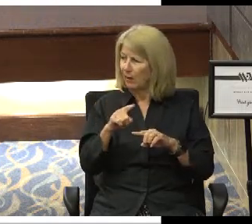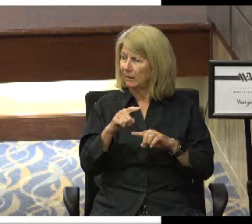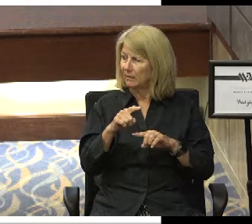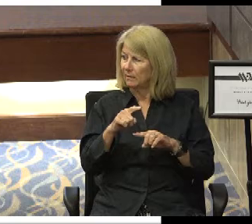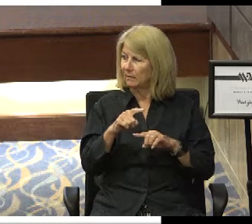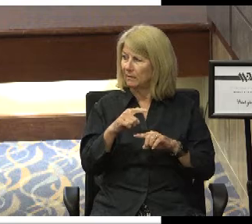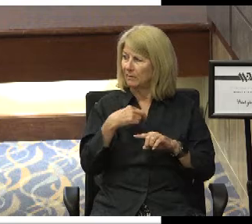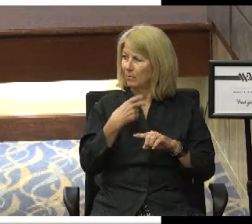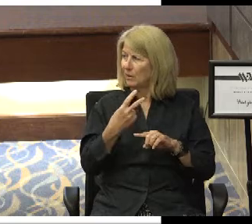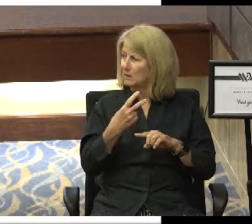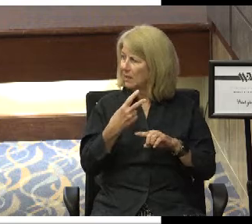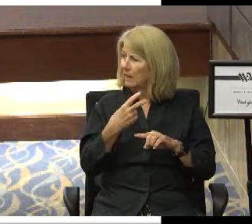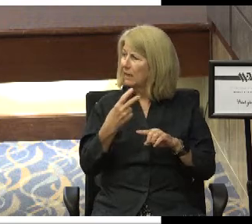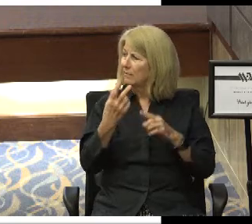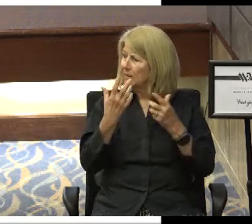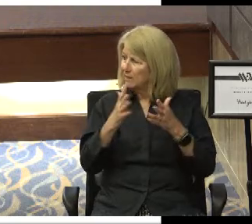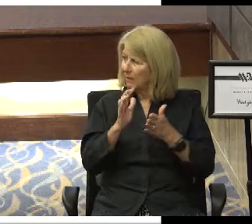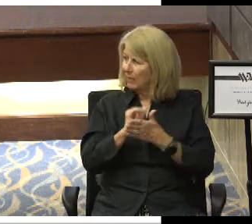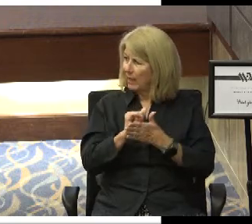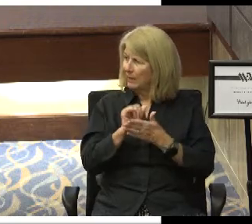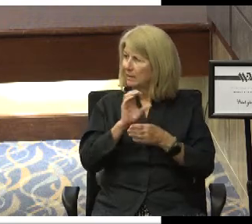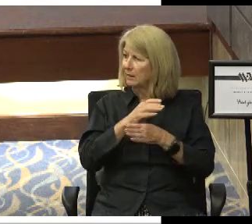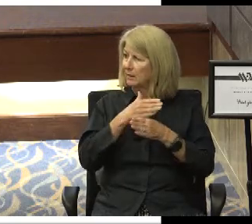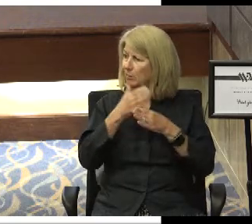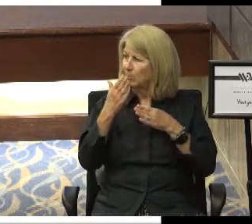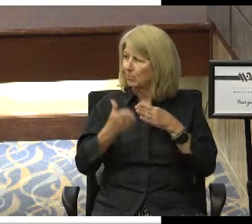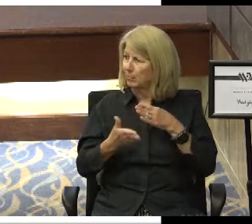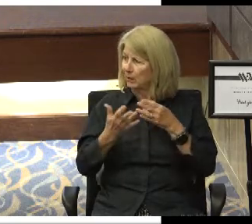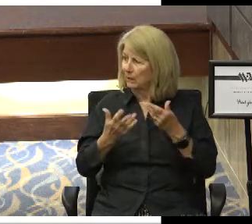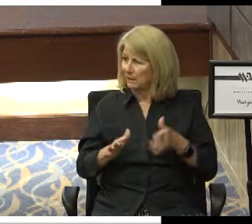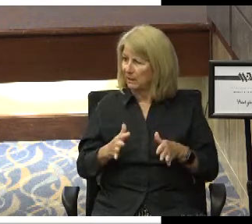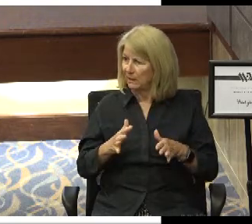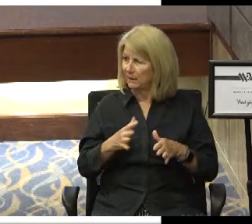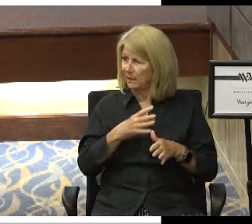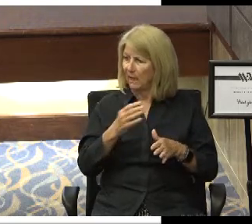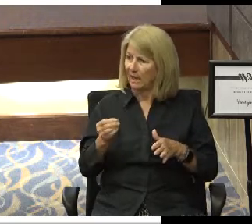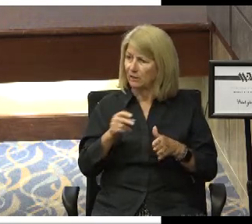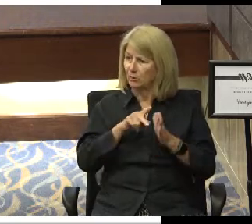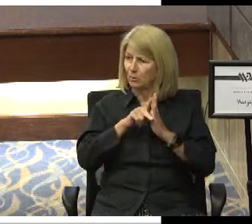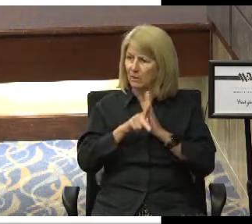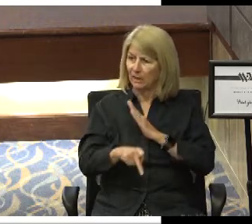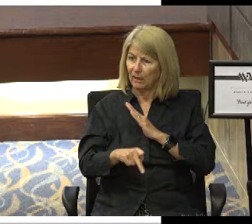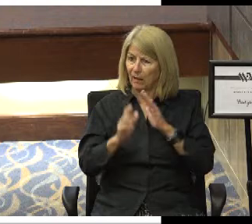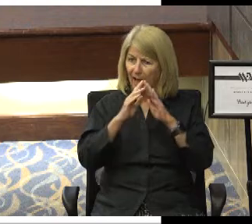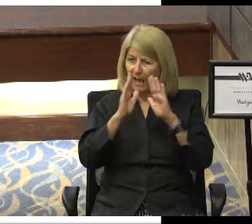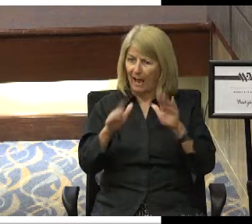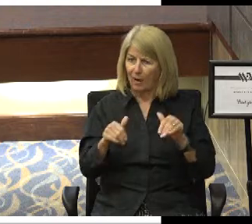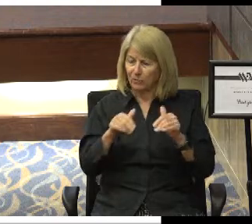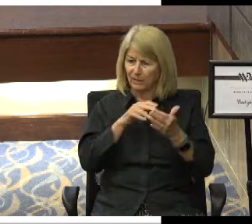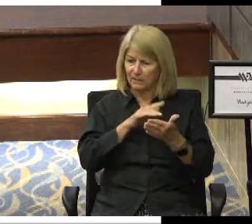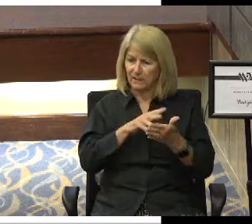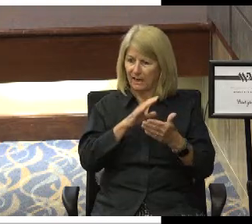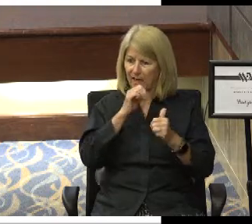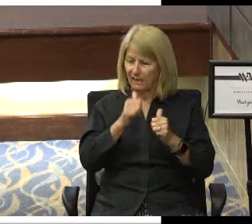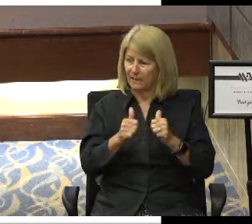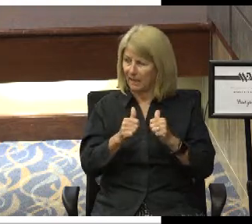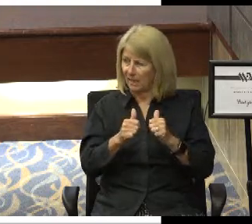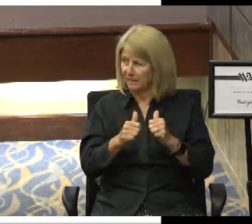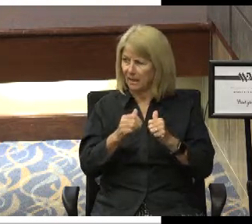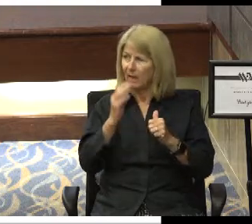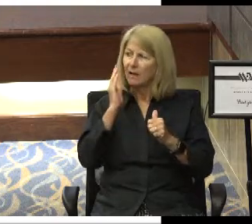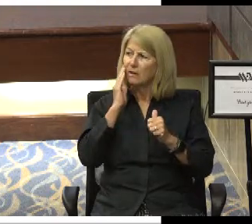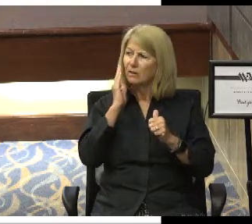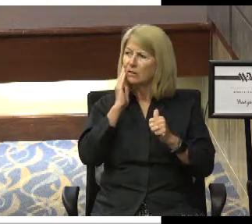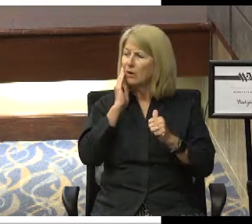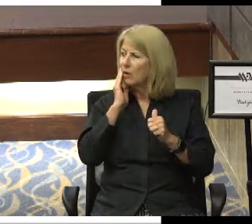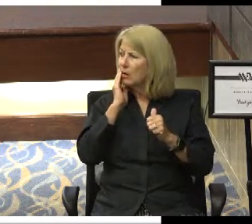have done this complete and incredibly detailed housing study and not do. I know we can't fix it